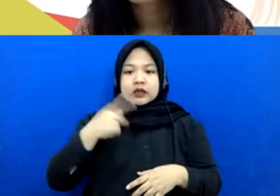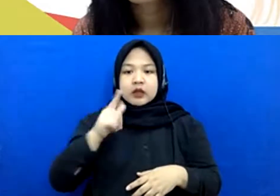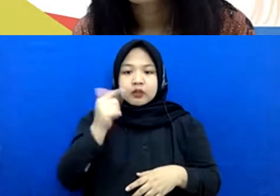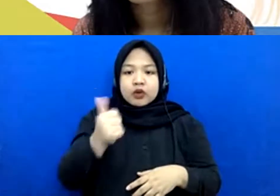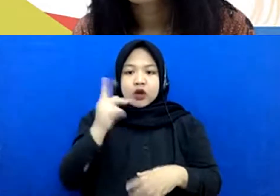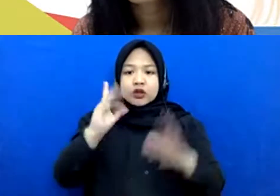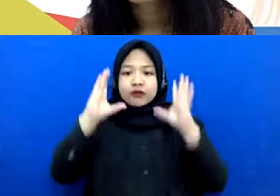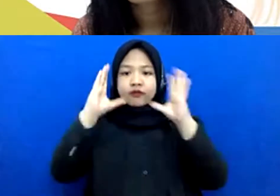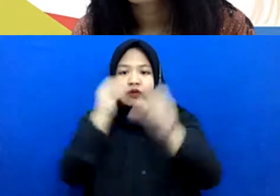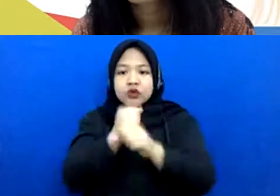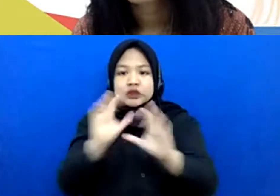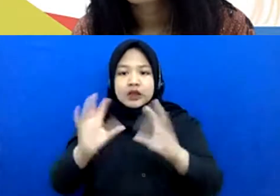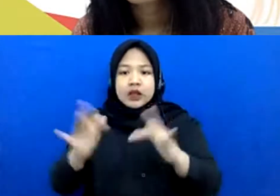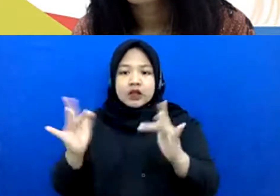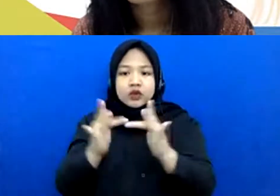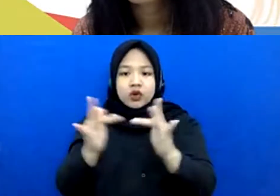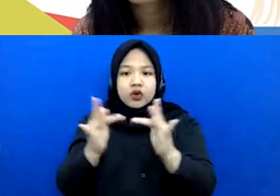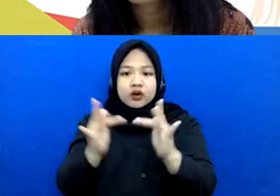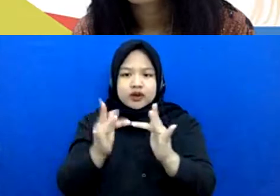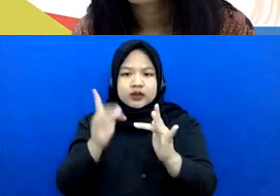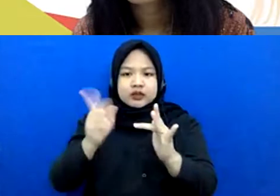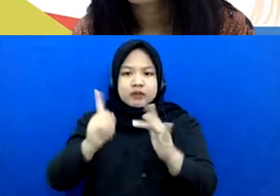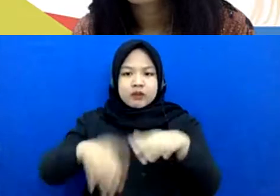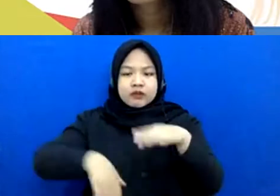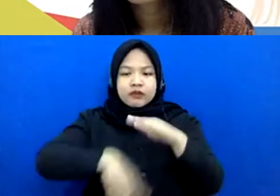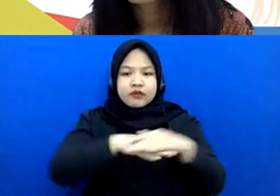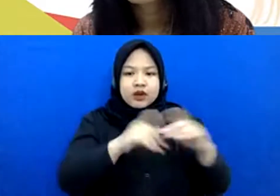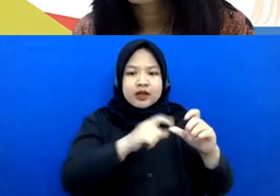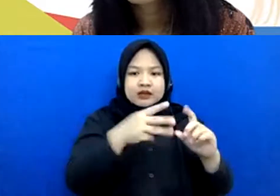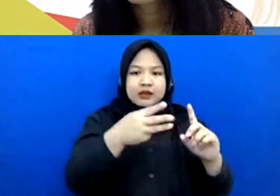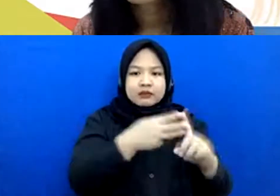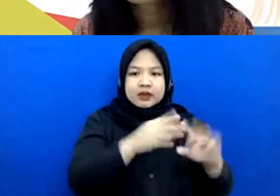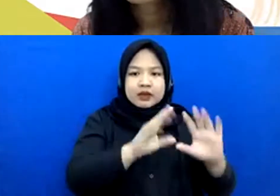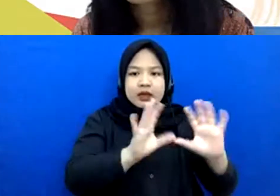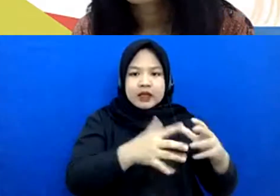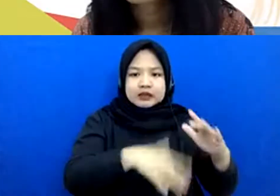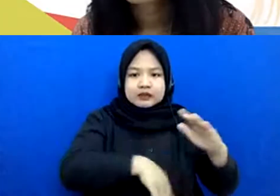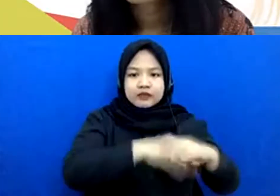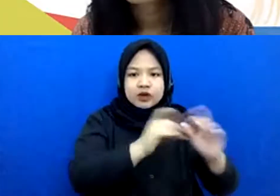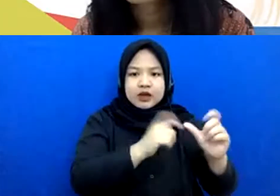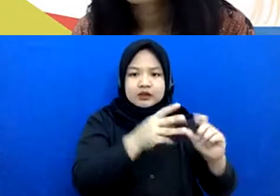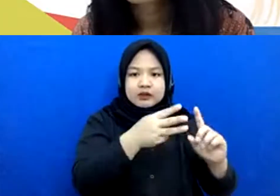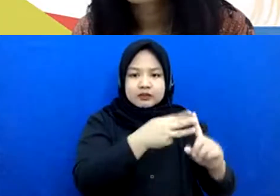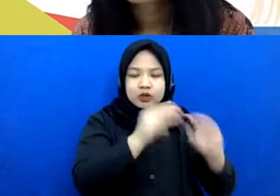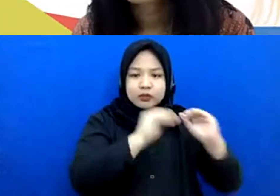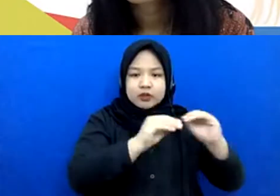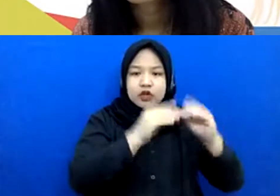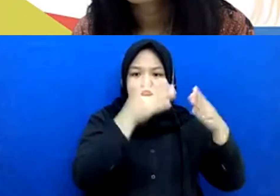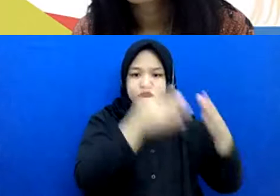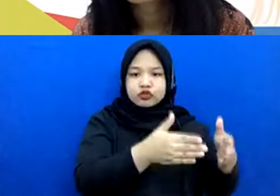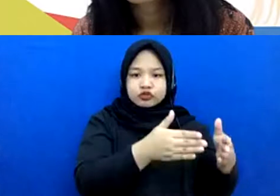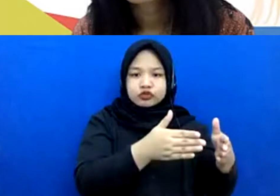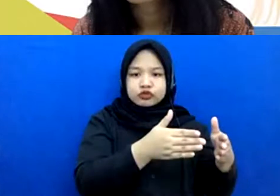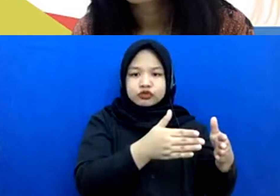on one classes which is fully special education class, and then which is